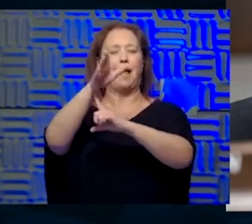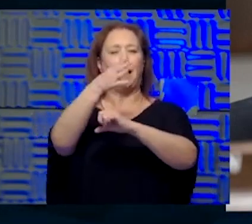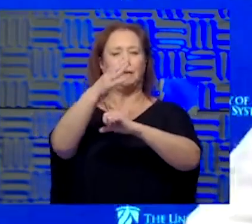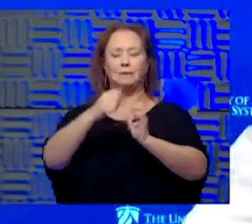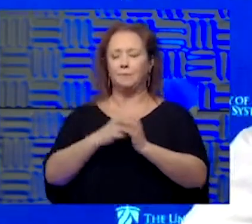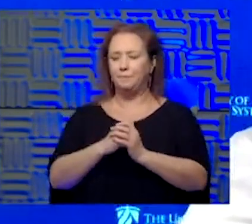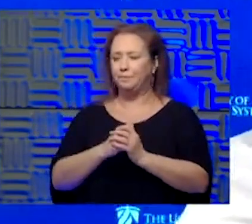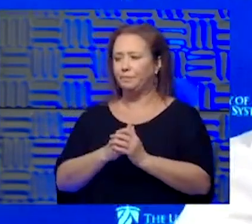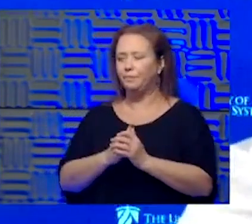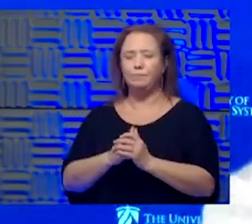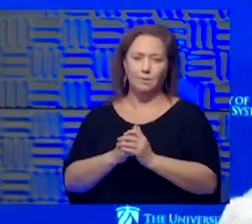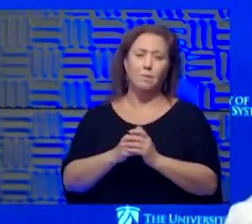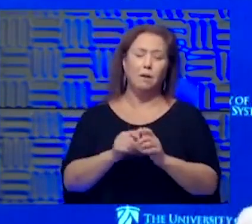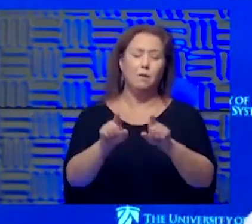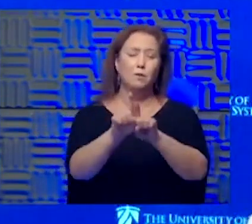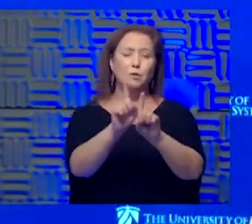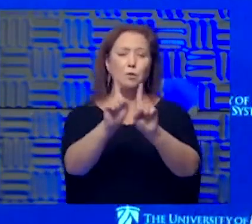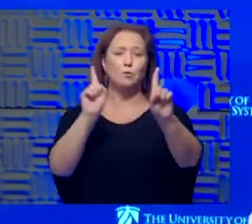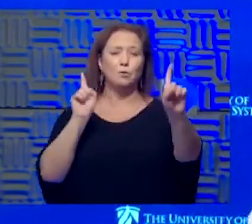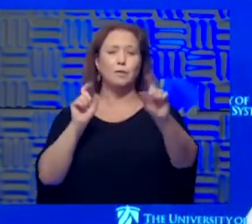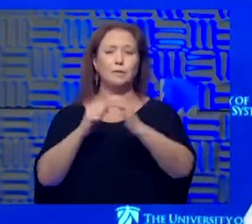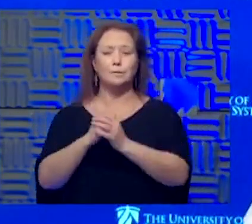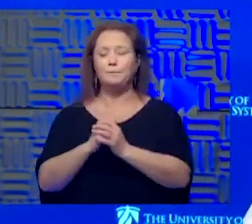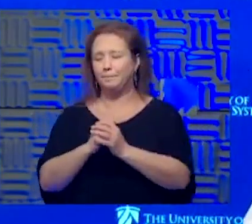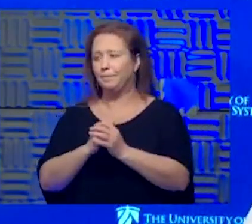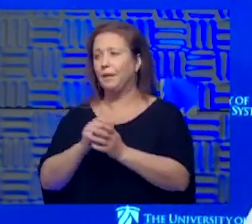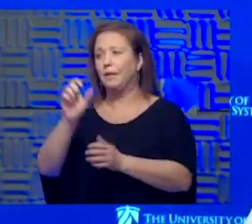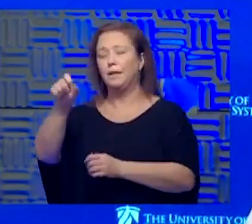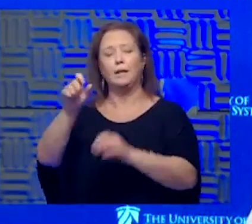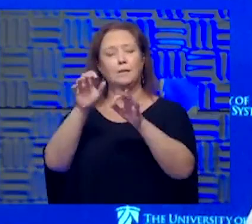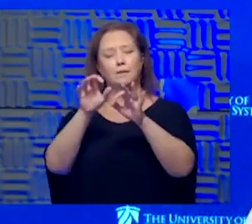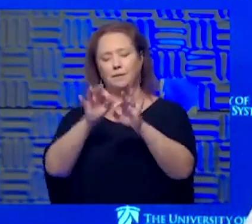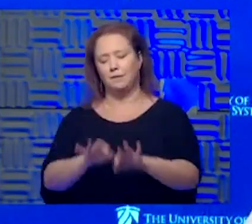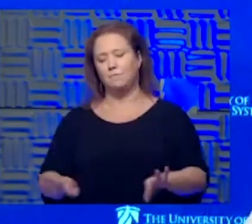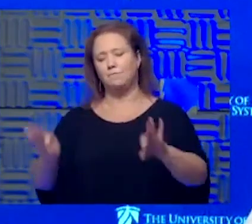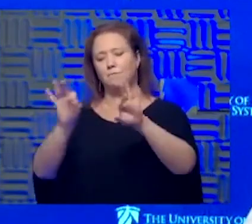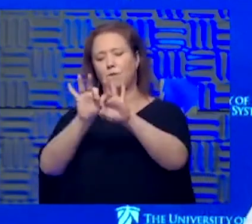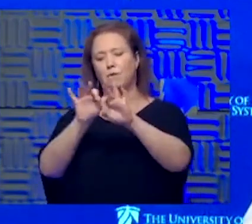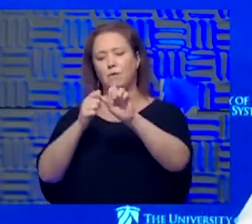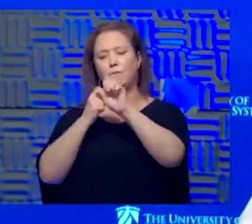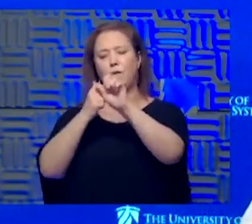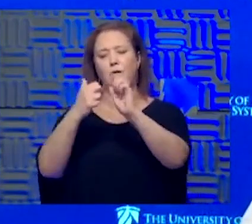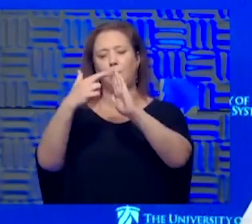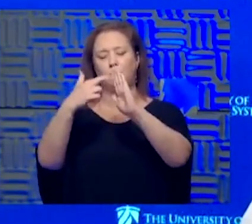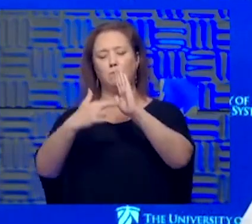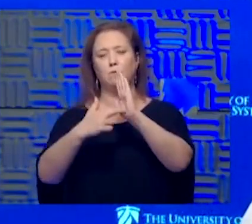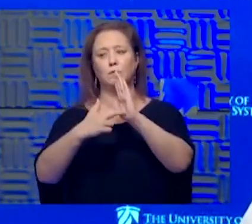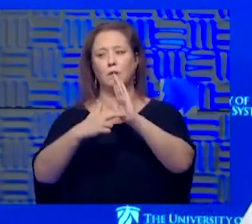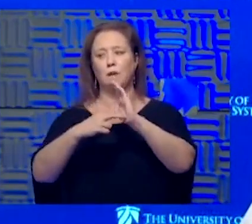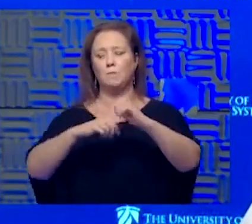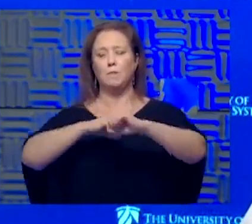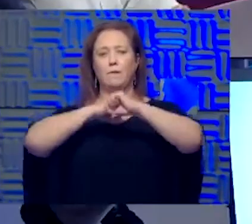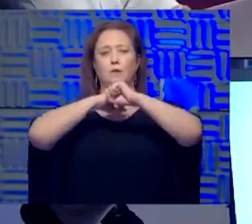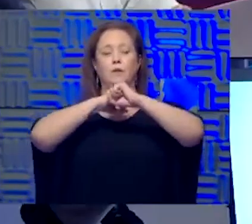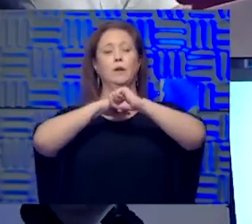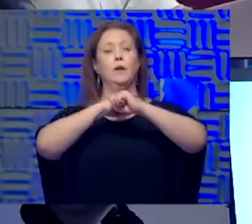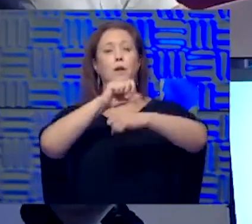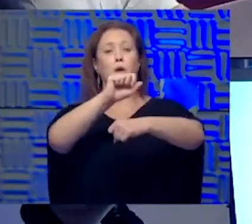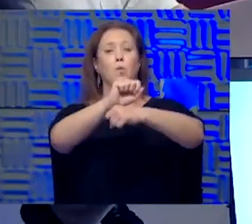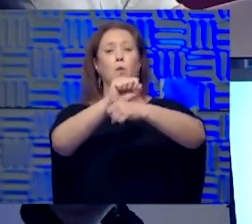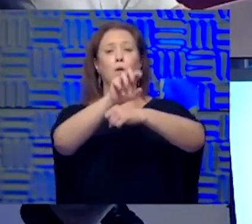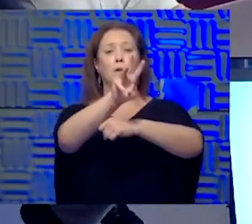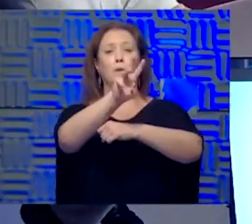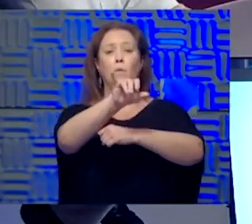Yeah, so important because we do have to keep following those rules of infection control and prevention, Alan. Work being done in Wyandotte